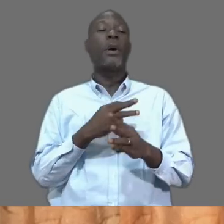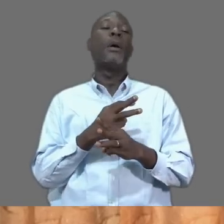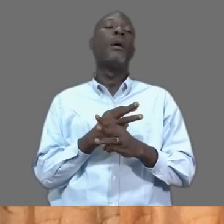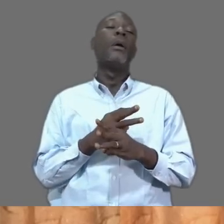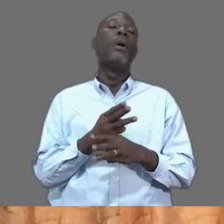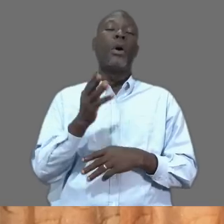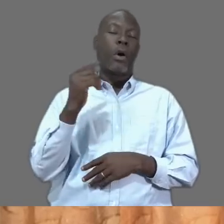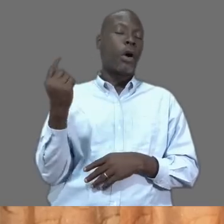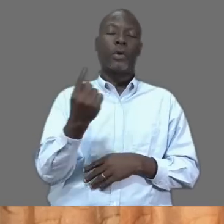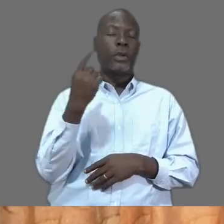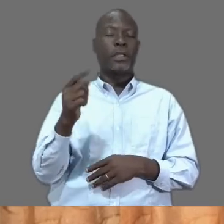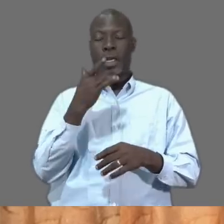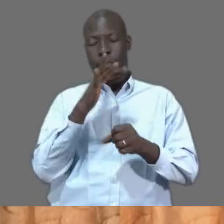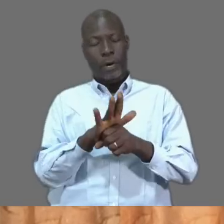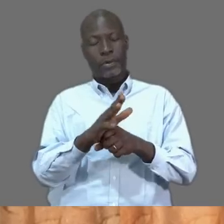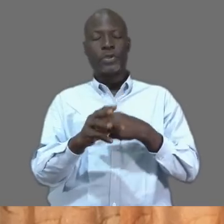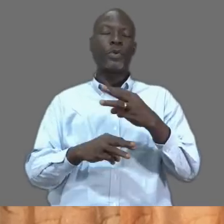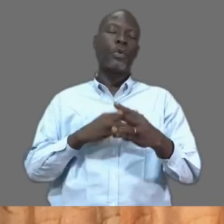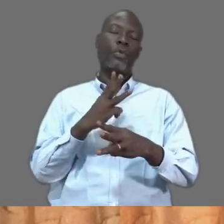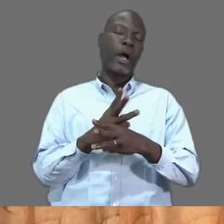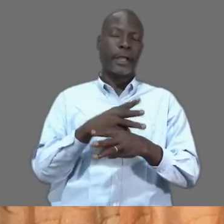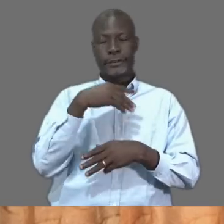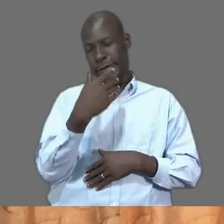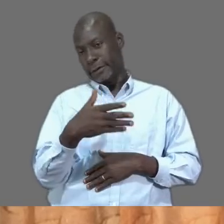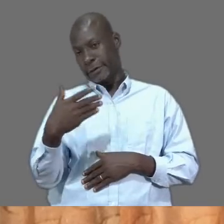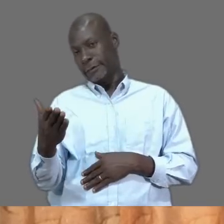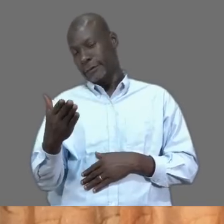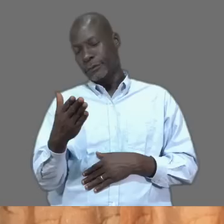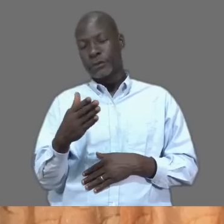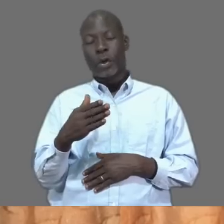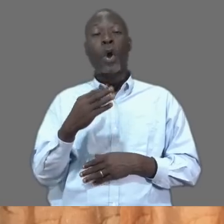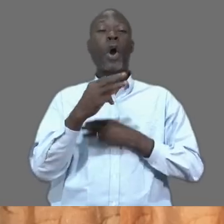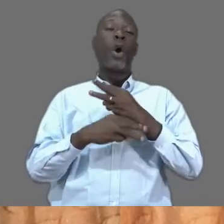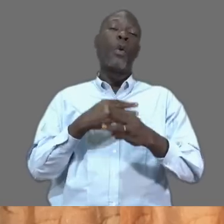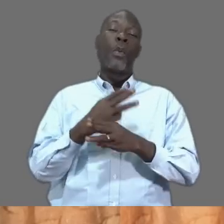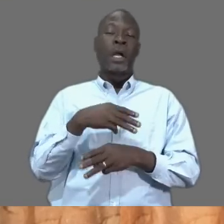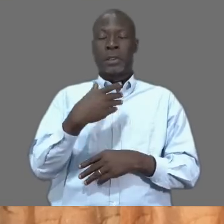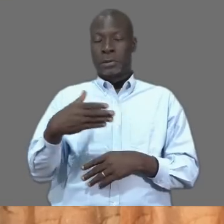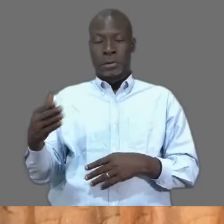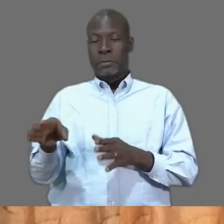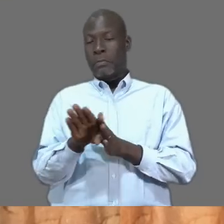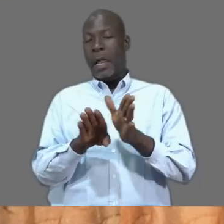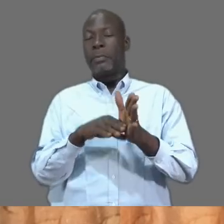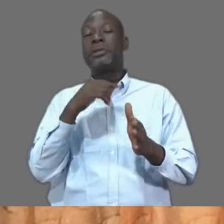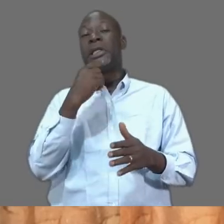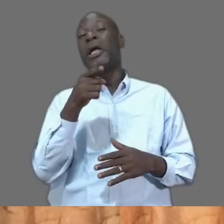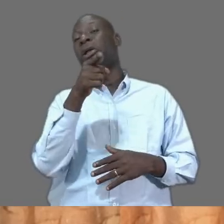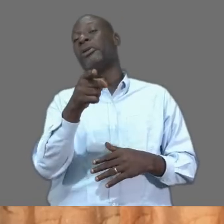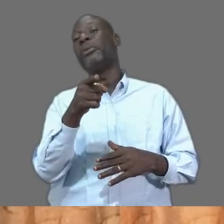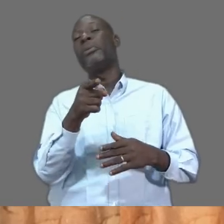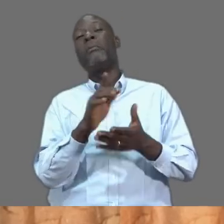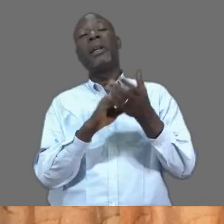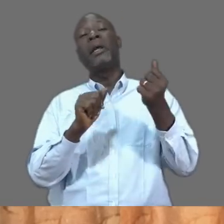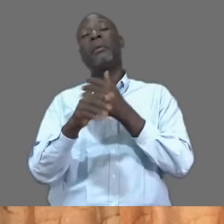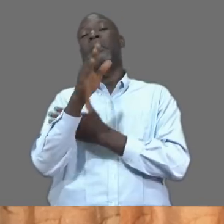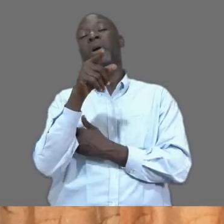One more promise so, if we are saying, Yama. We are saying, Yama, no, a Bible we catch ourselves. Senunti and Abadi, yes, we did, yeah, and